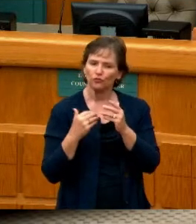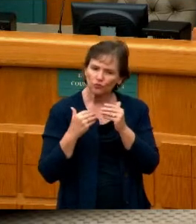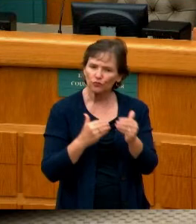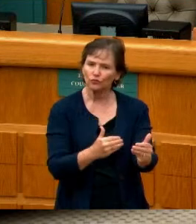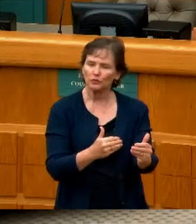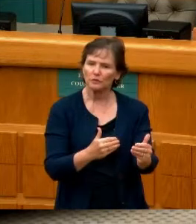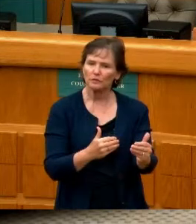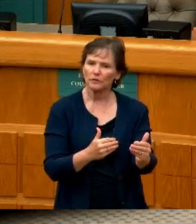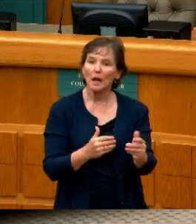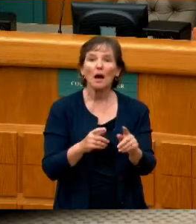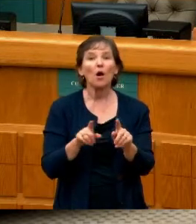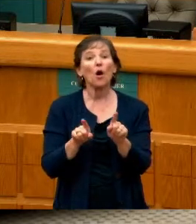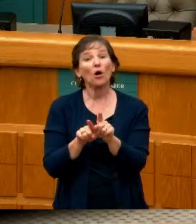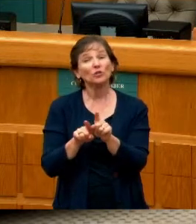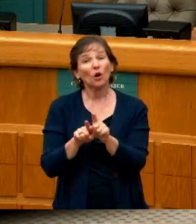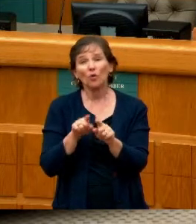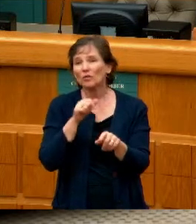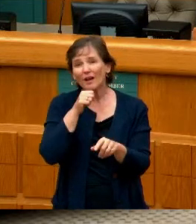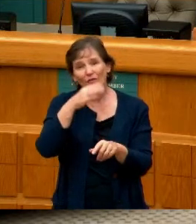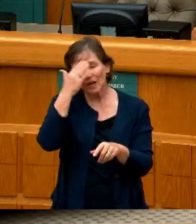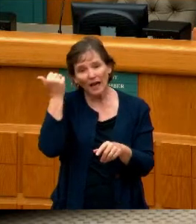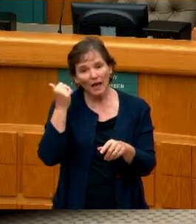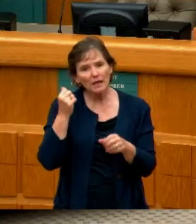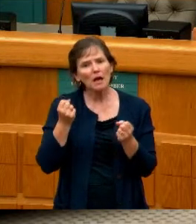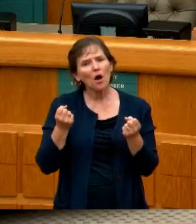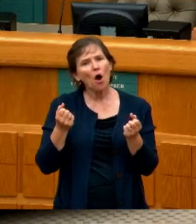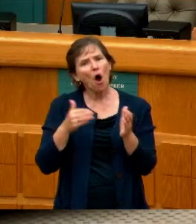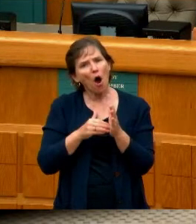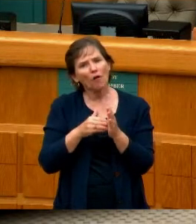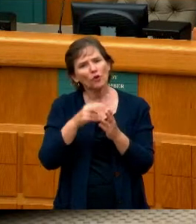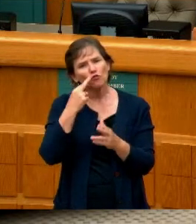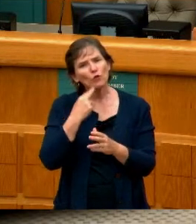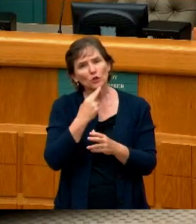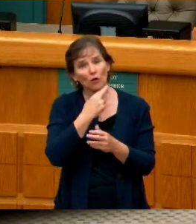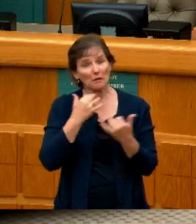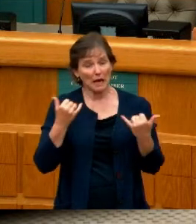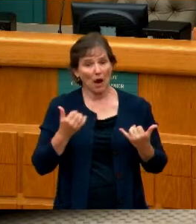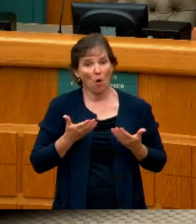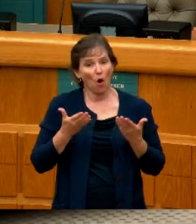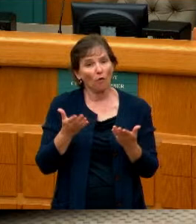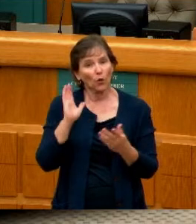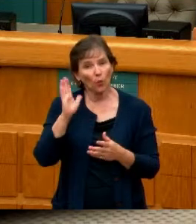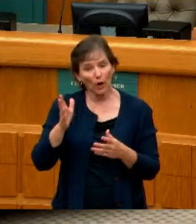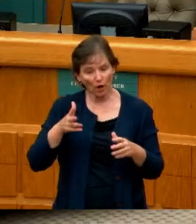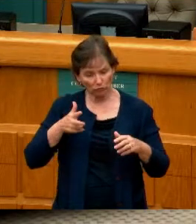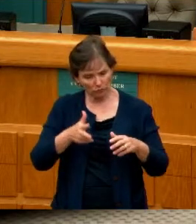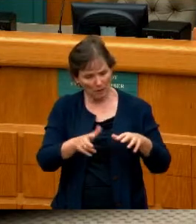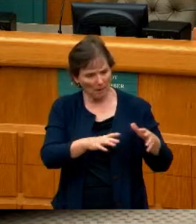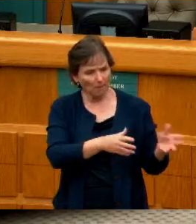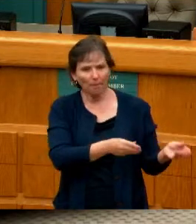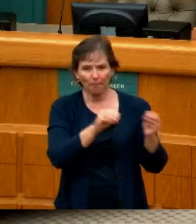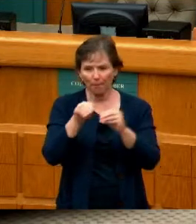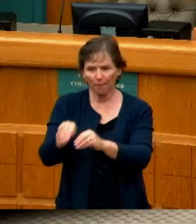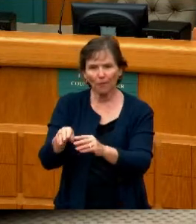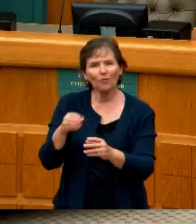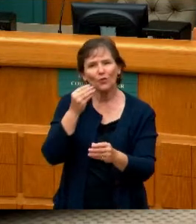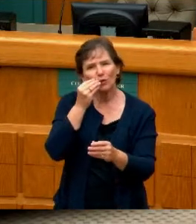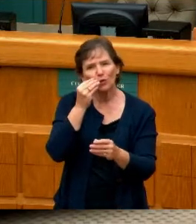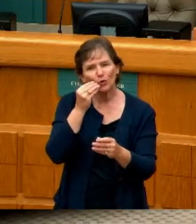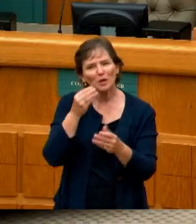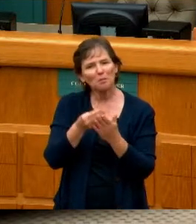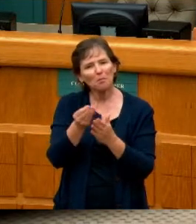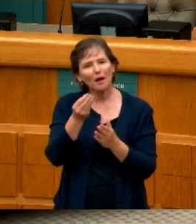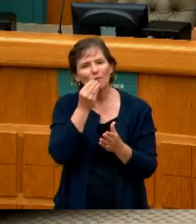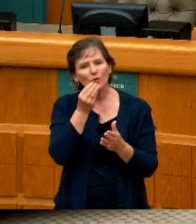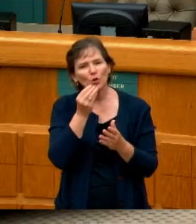for both their workforce and for their patrons. But of course, don't forget, so many of them offer drive-through